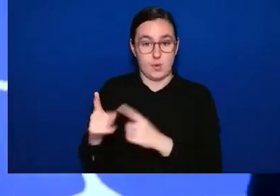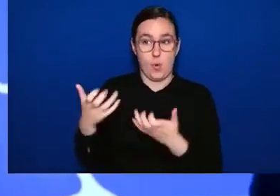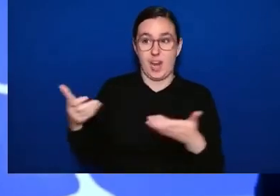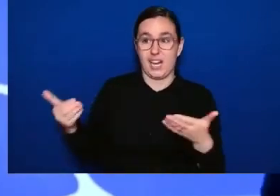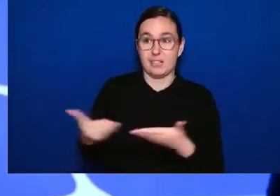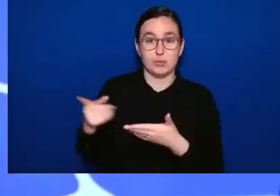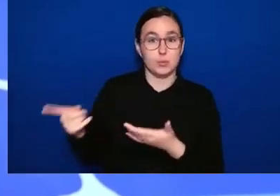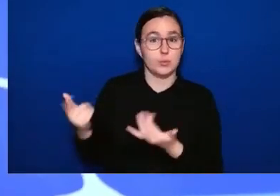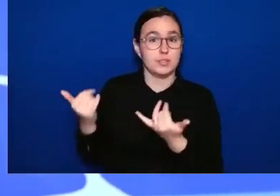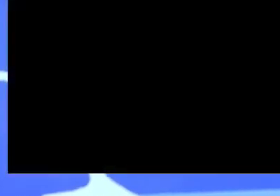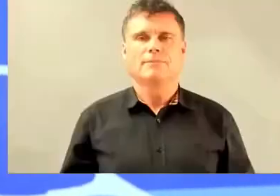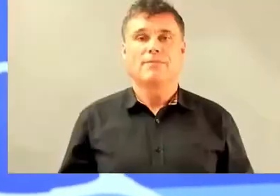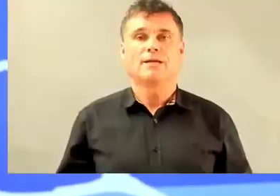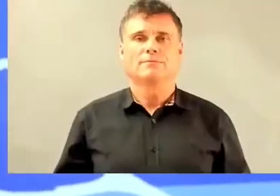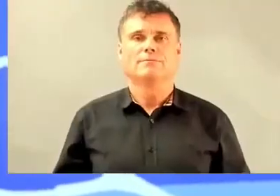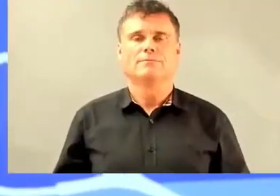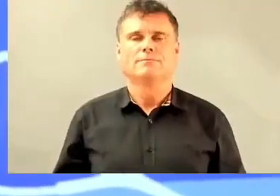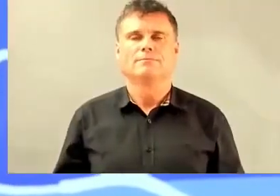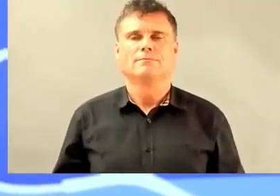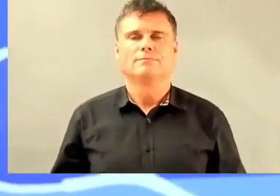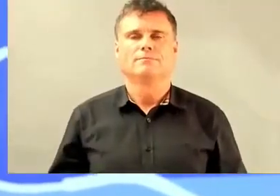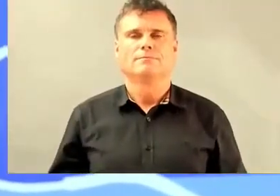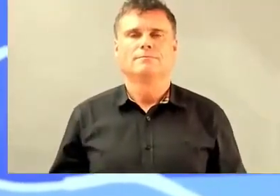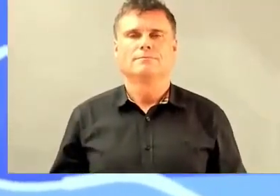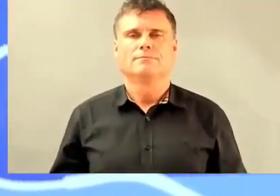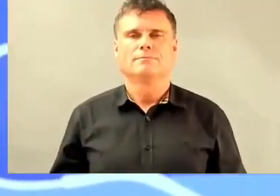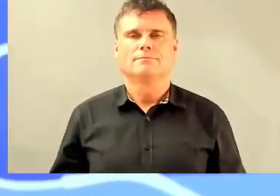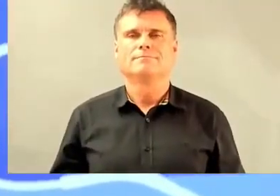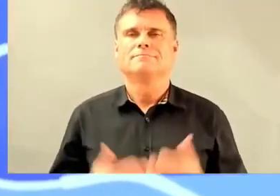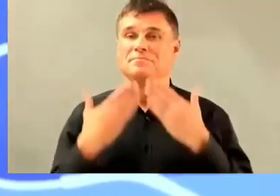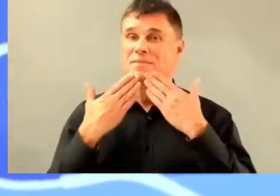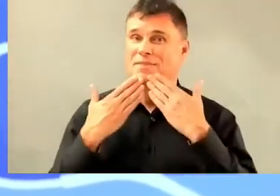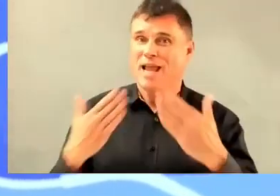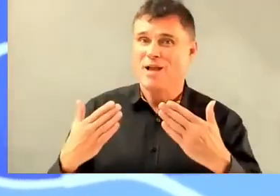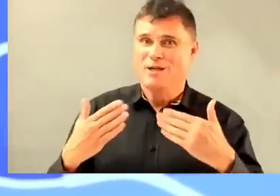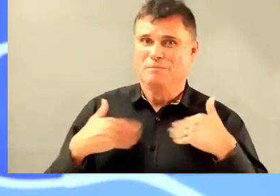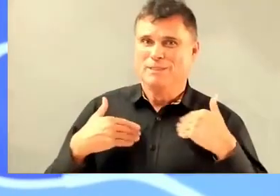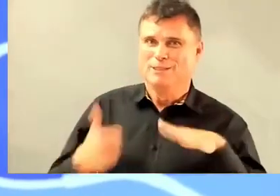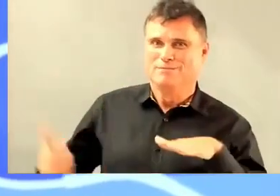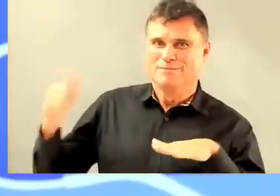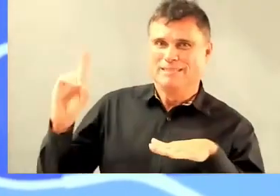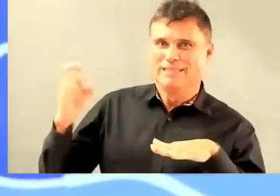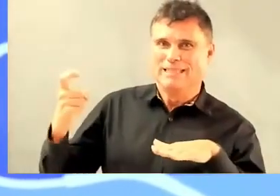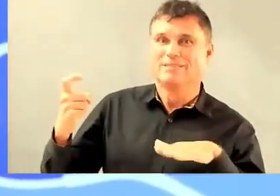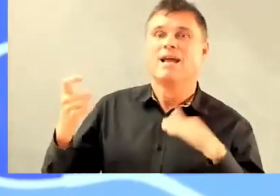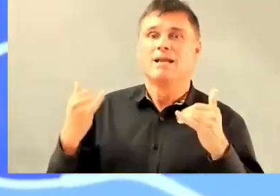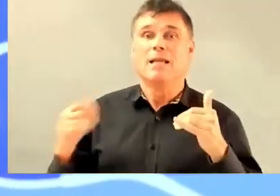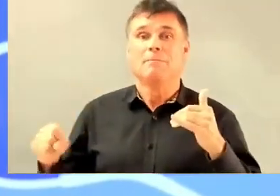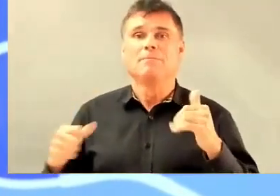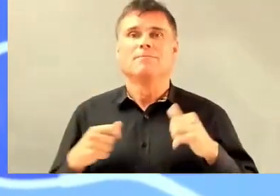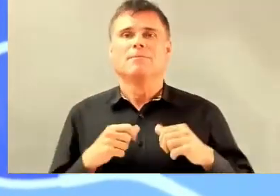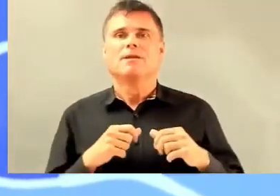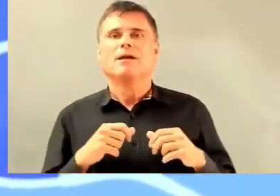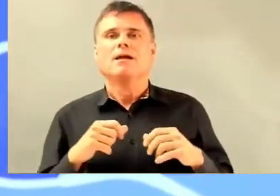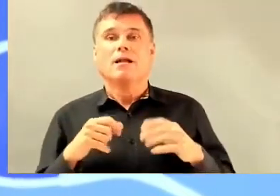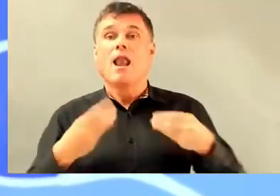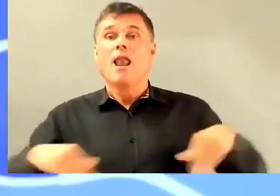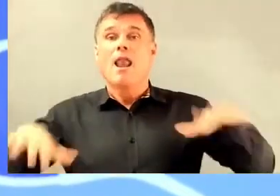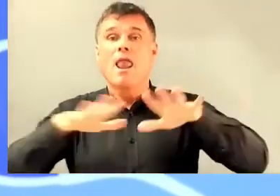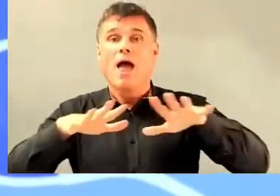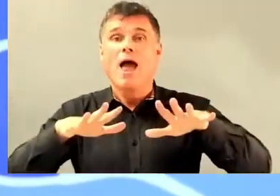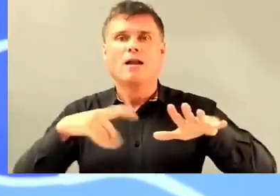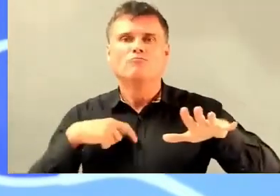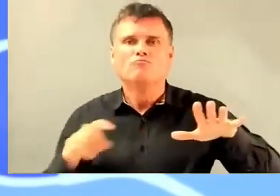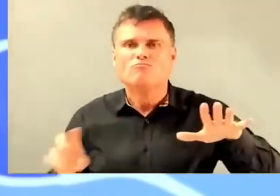Thank you, Minister Dix. I also want to acknowledge the land of the Coast Salish people that I'm getting to announce, and we are